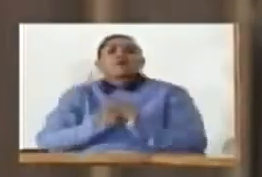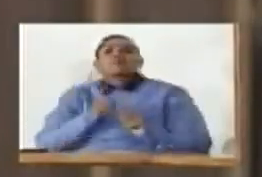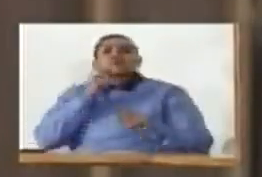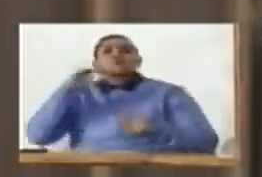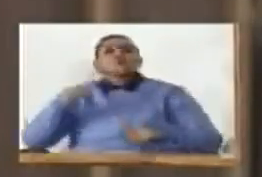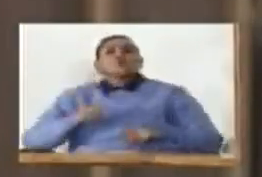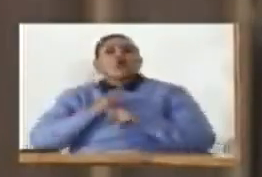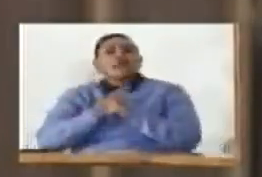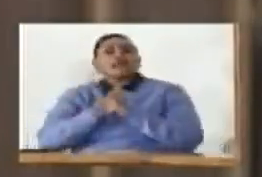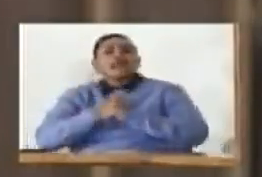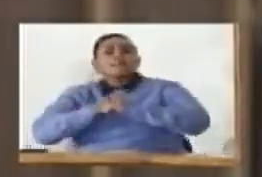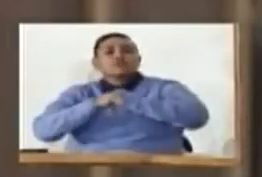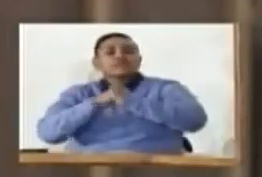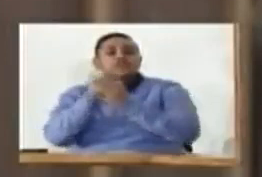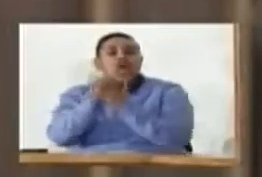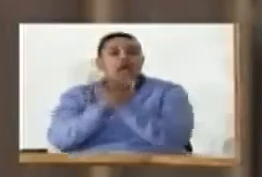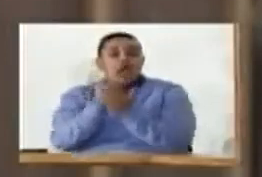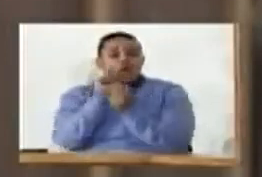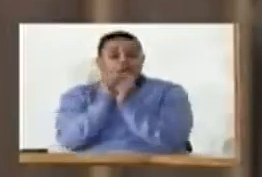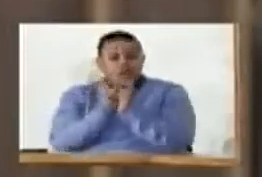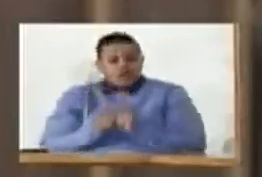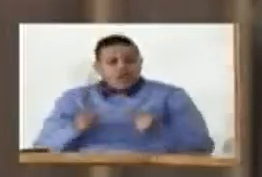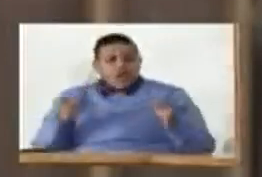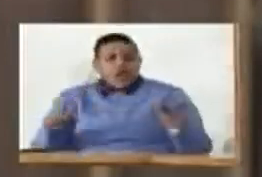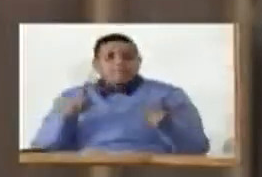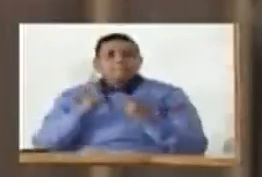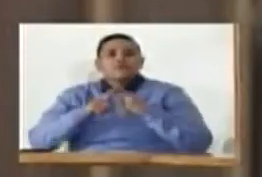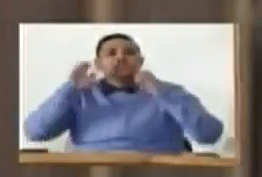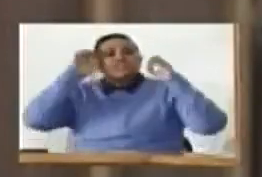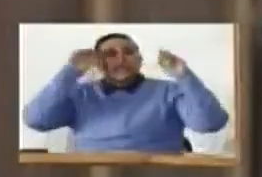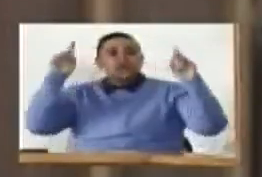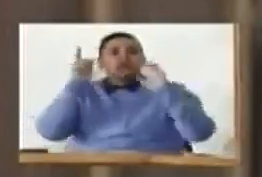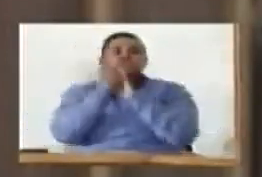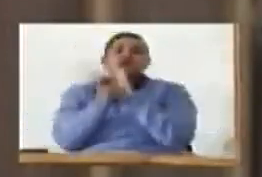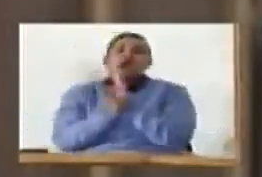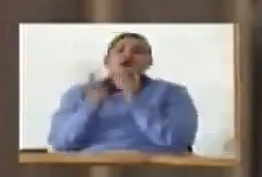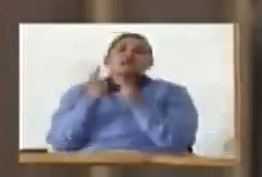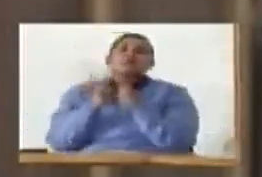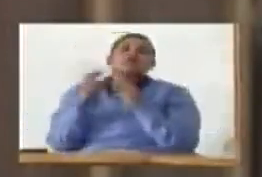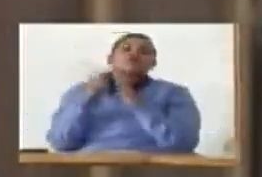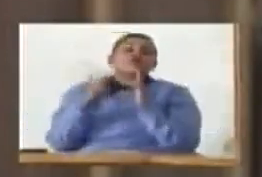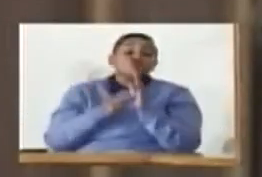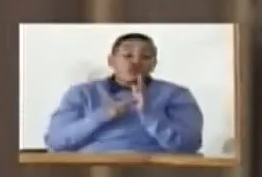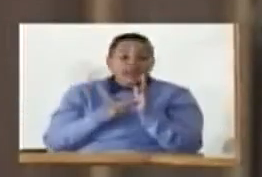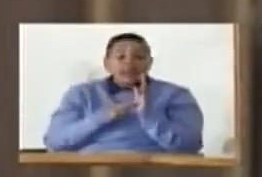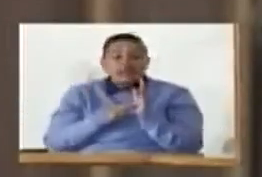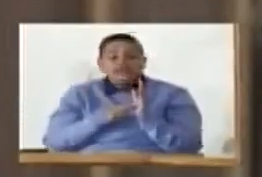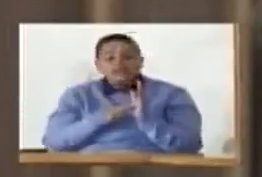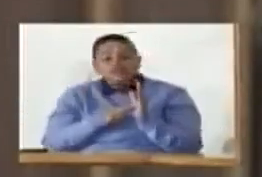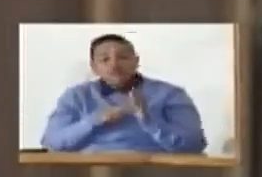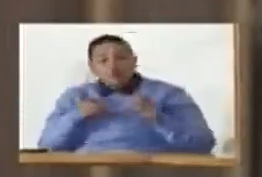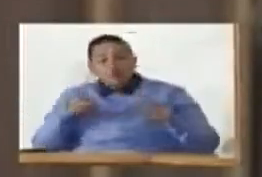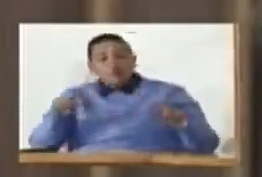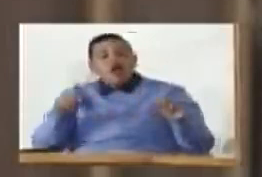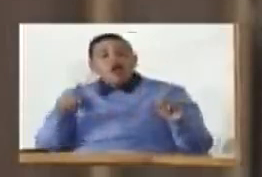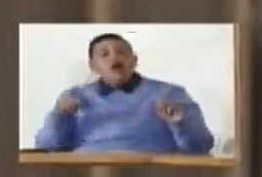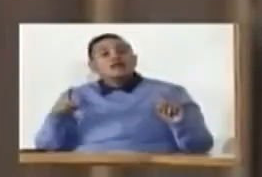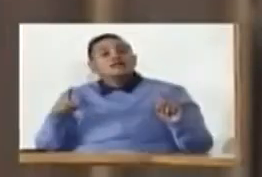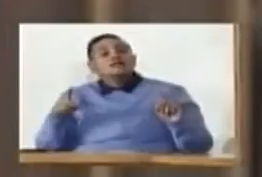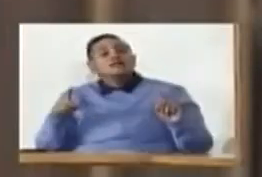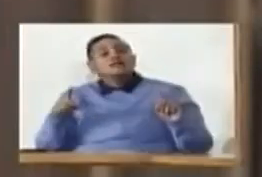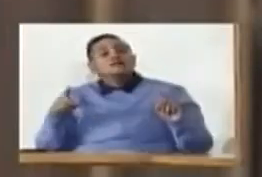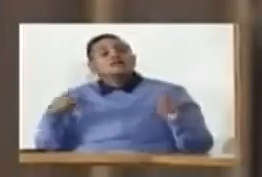Child Care and Protection Act and the Education Act and regulations, while the new